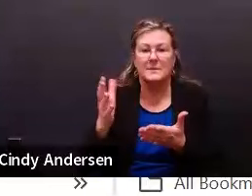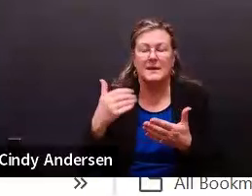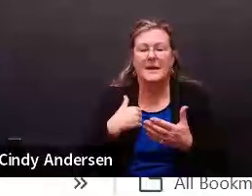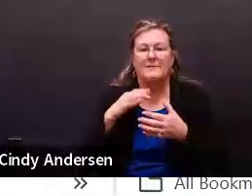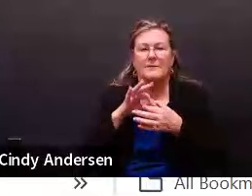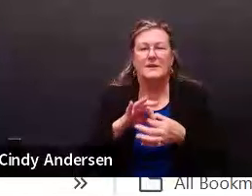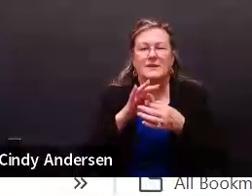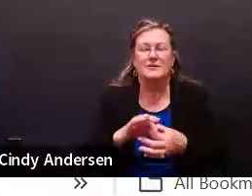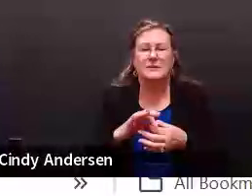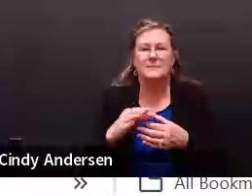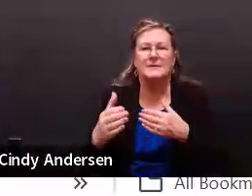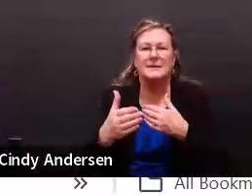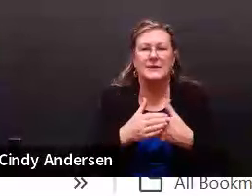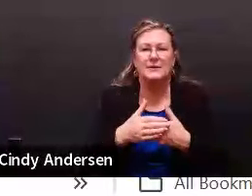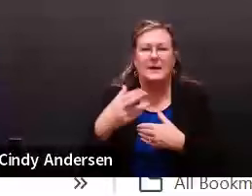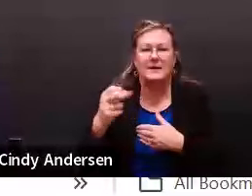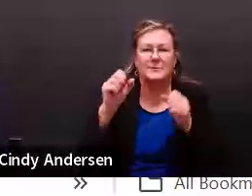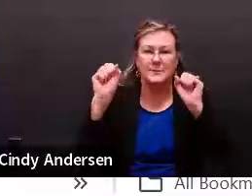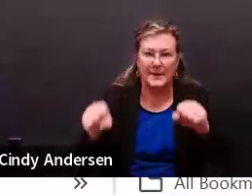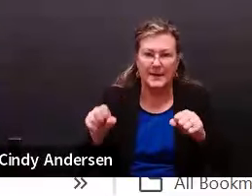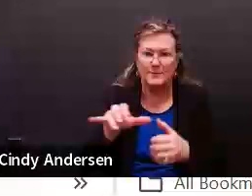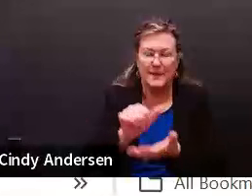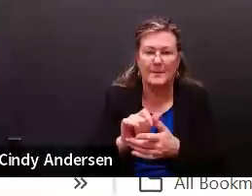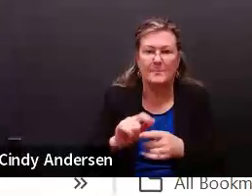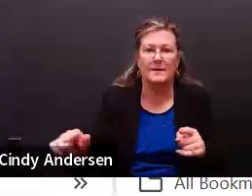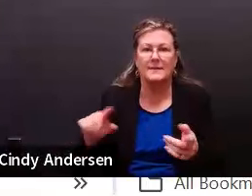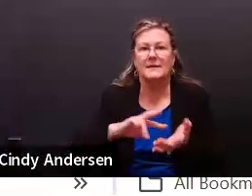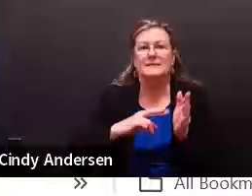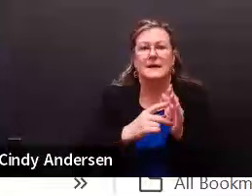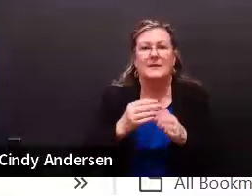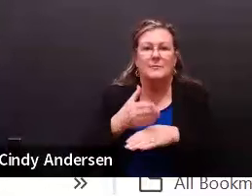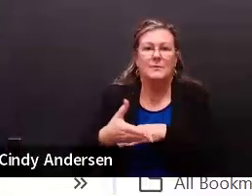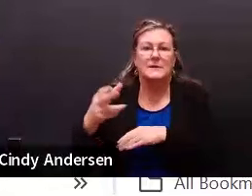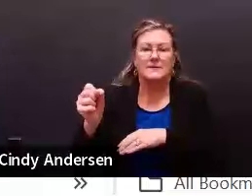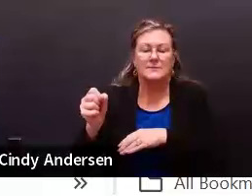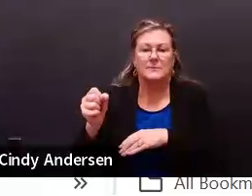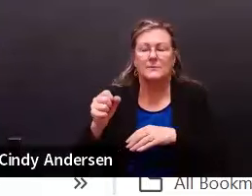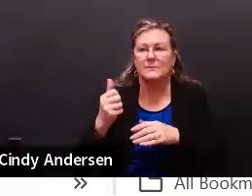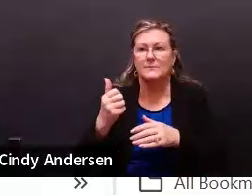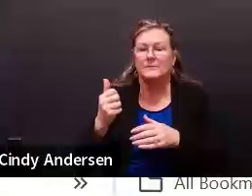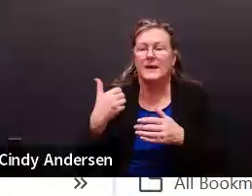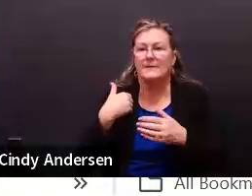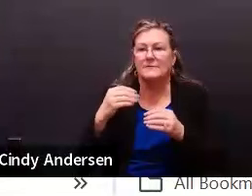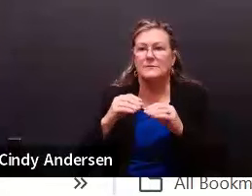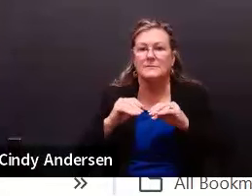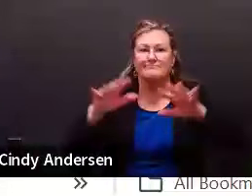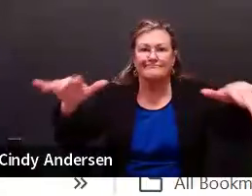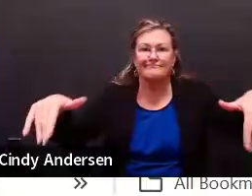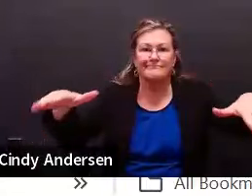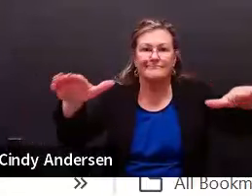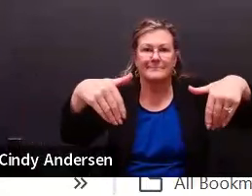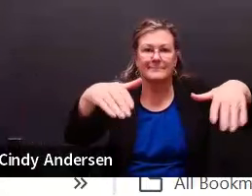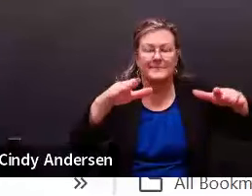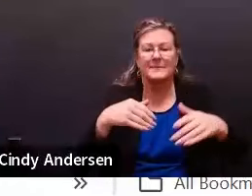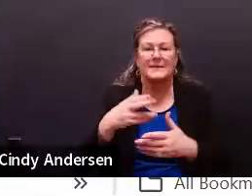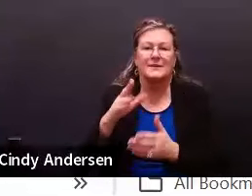or you might be close to the high school where you can do that. But I think the intent of post-high is to get students out in the community off of, you know, high school campuses.